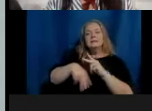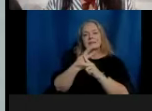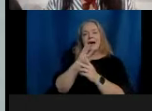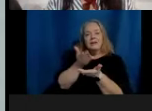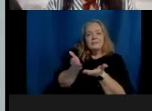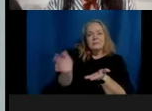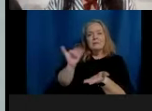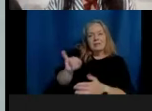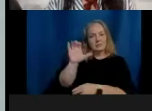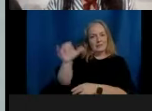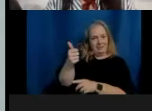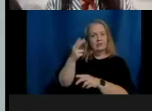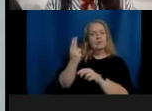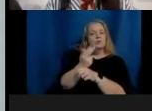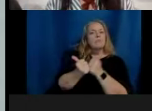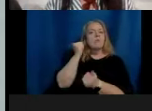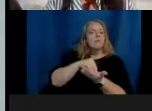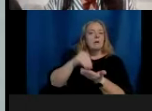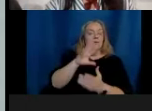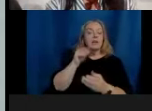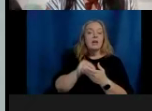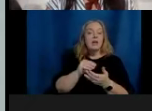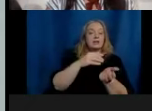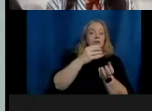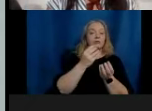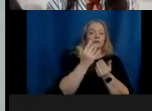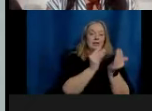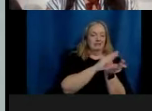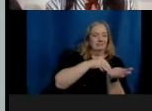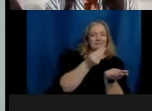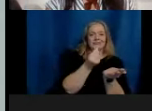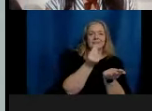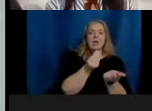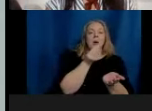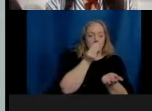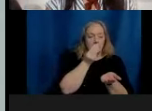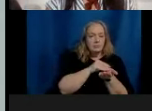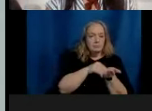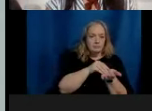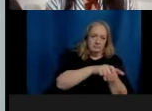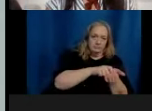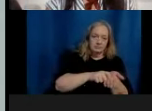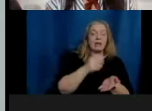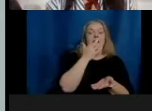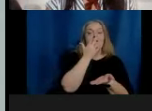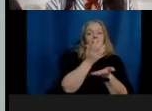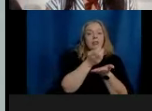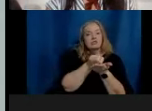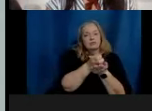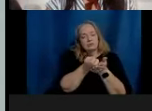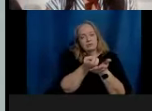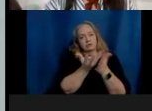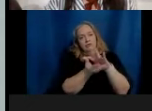these include soot and spit, color, books, pattern works, transcriptions, collages, text works,